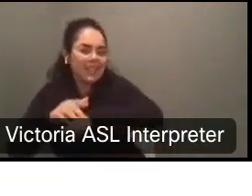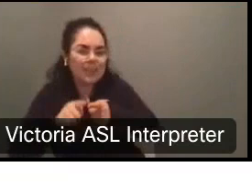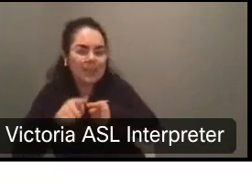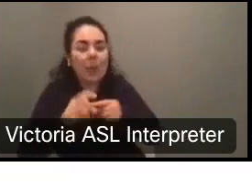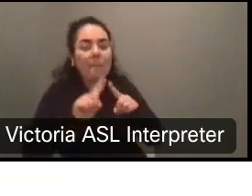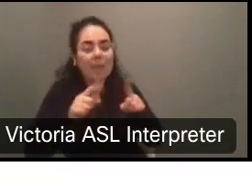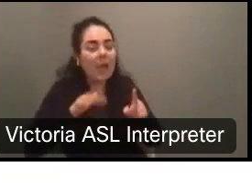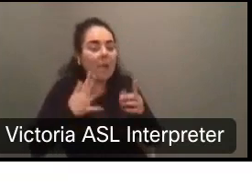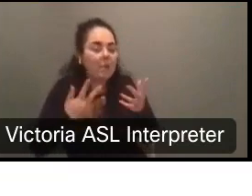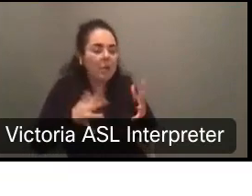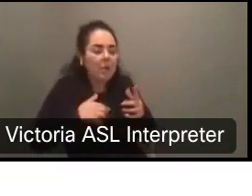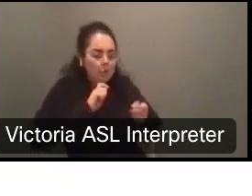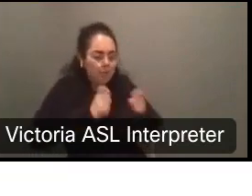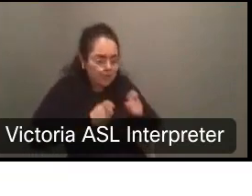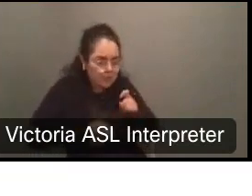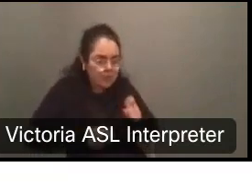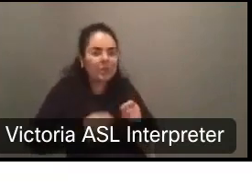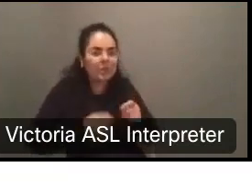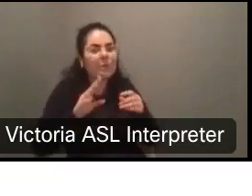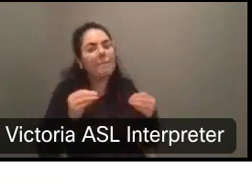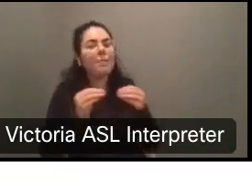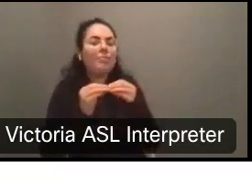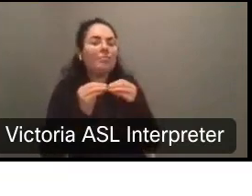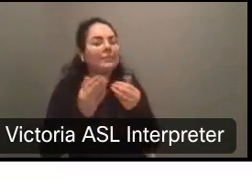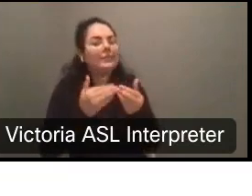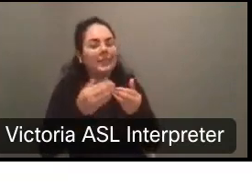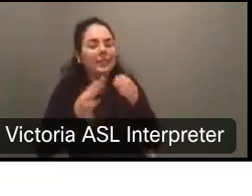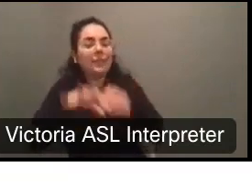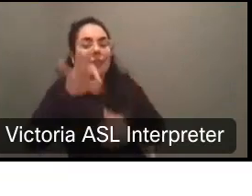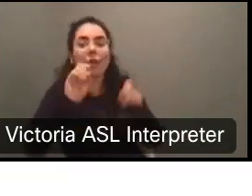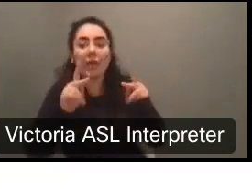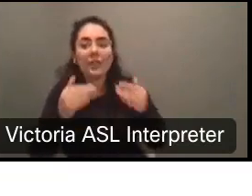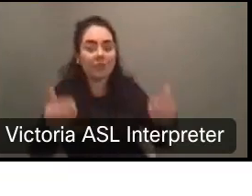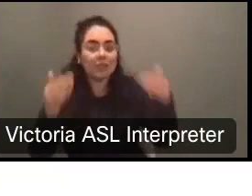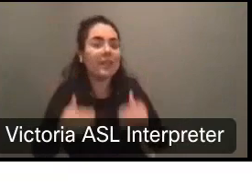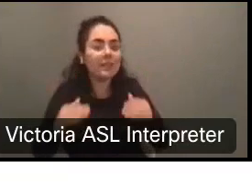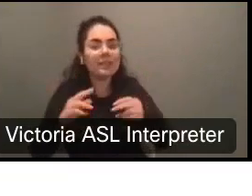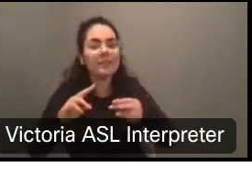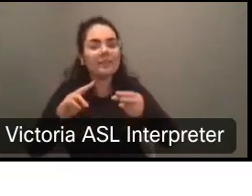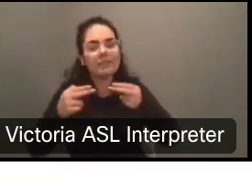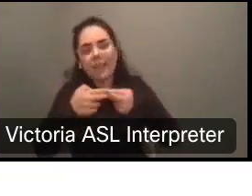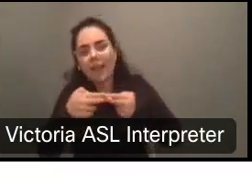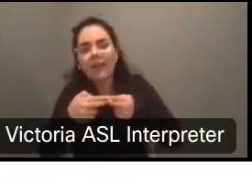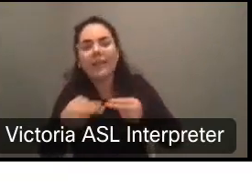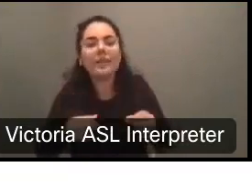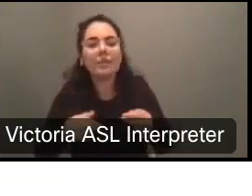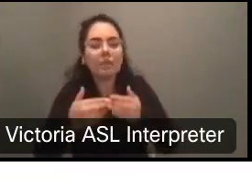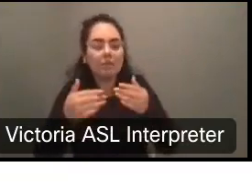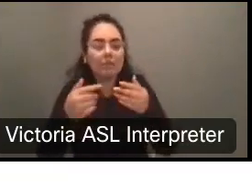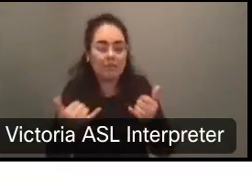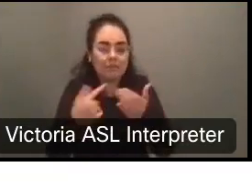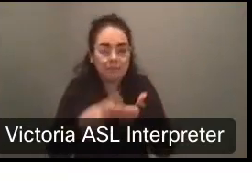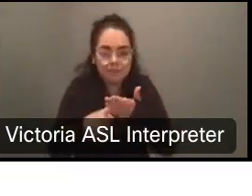and we'll put it in an order that's more easily findable. All right, you can go to the next slide. So what I'm going to talk about here is